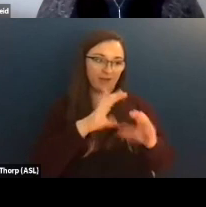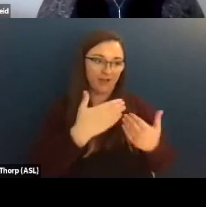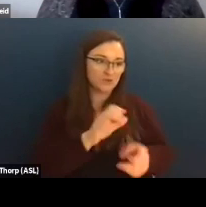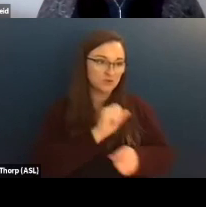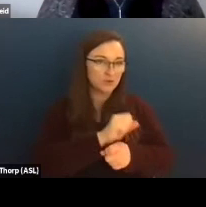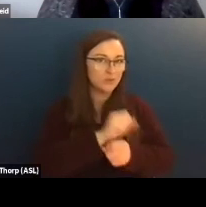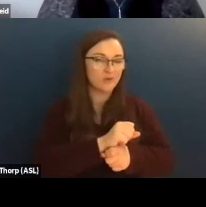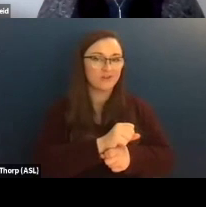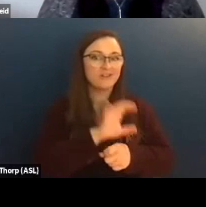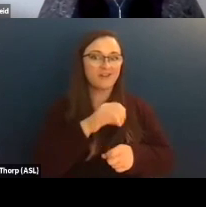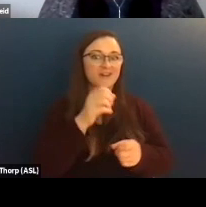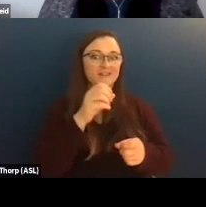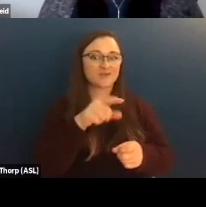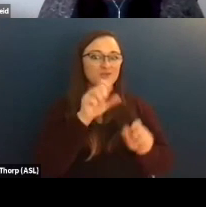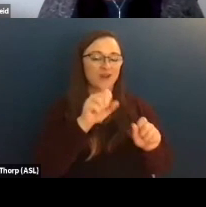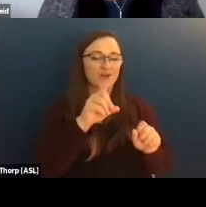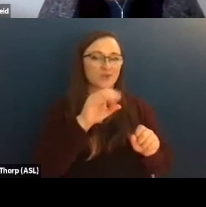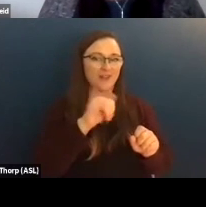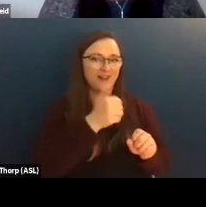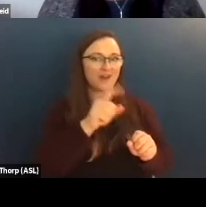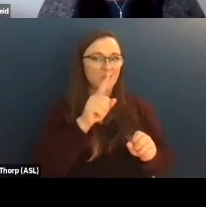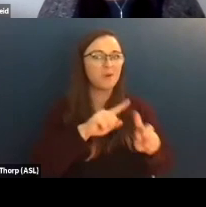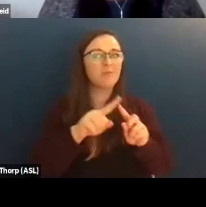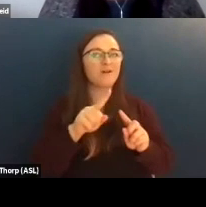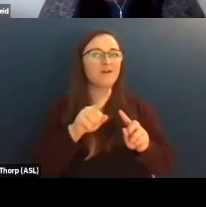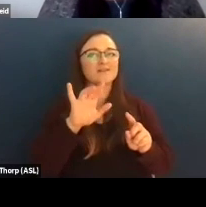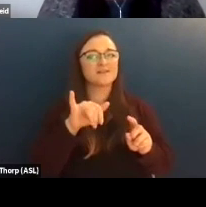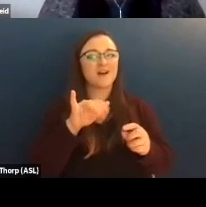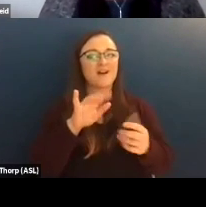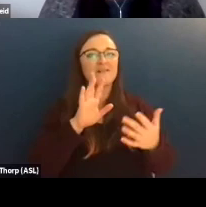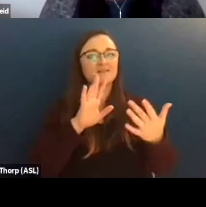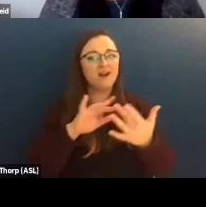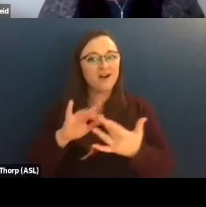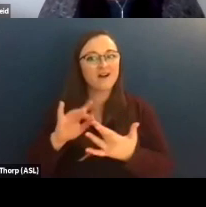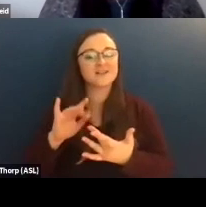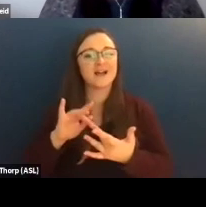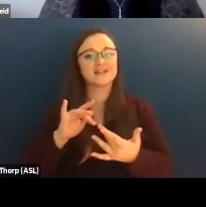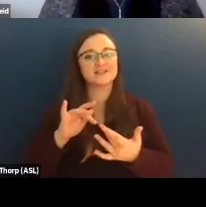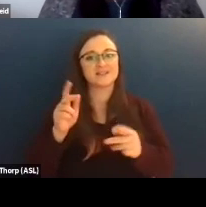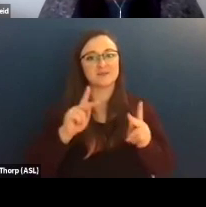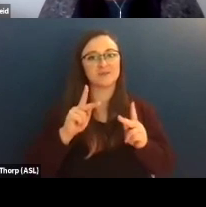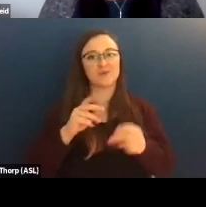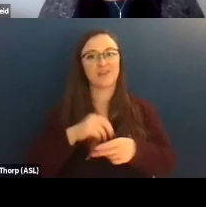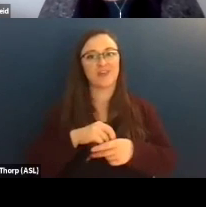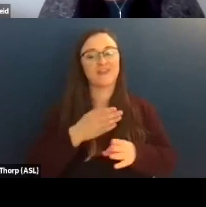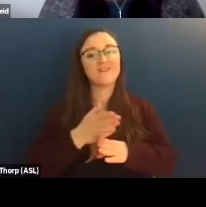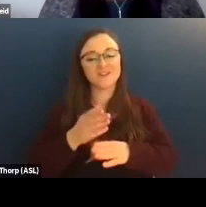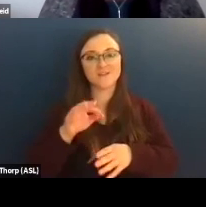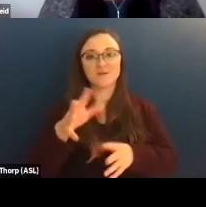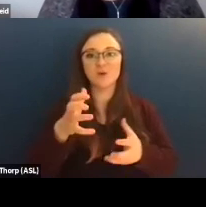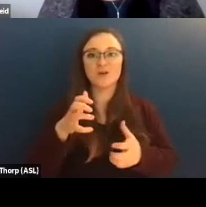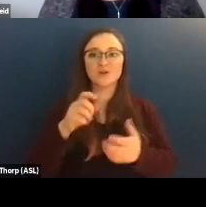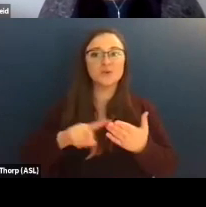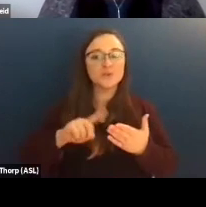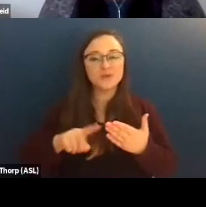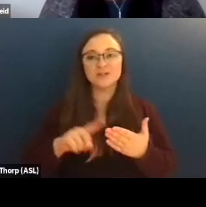done anywhere. It's the fact that you're having these contacts of people that are top in the field that are doing research in things that you want to do research in, that you